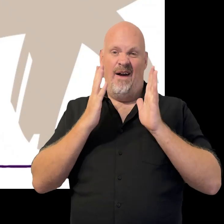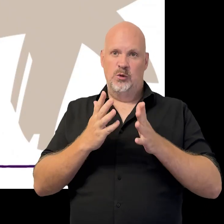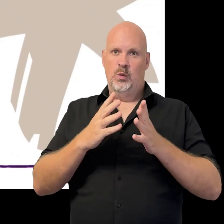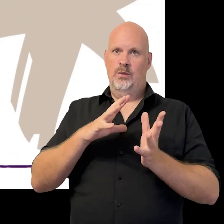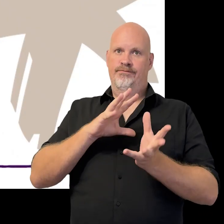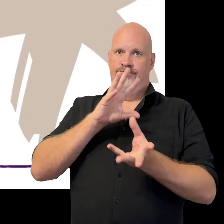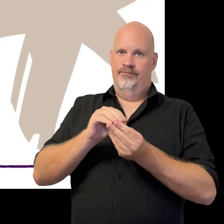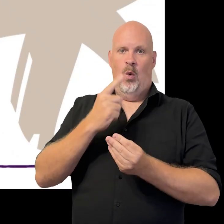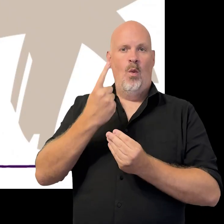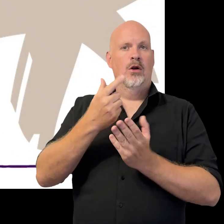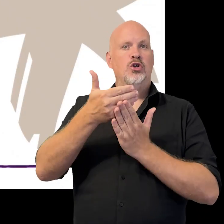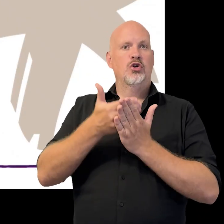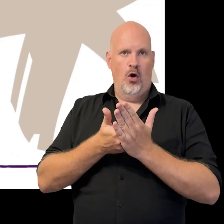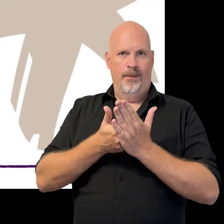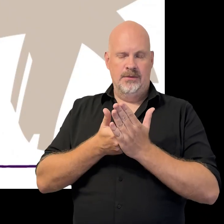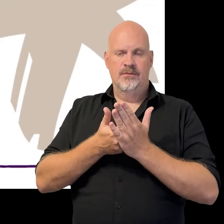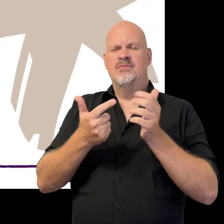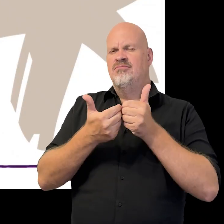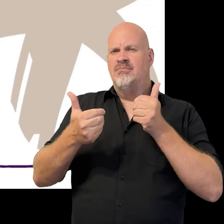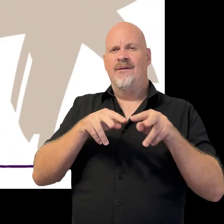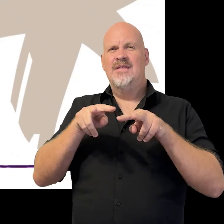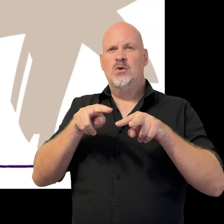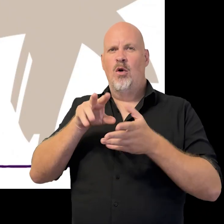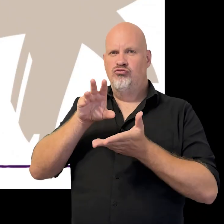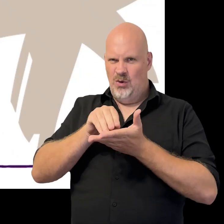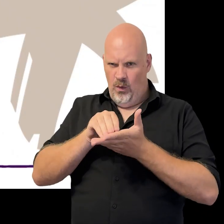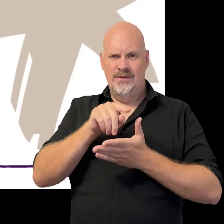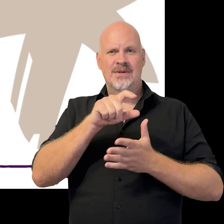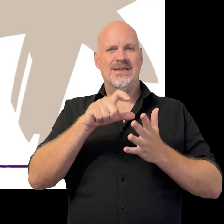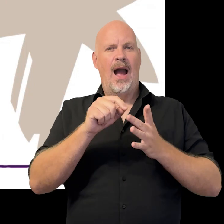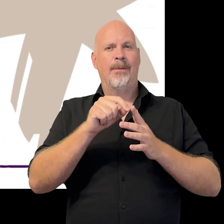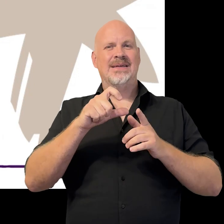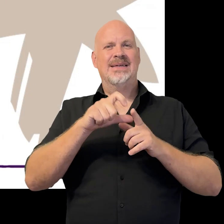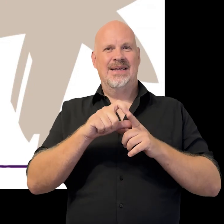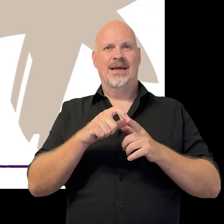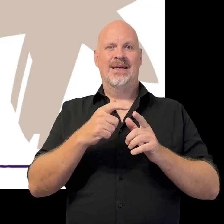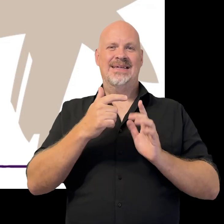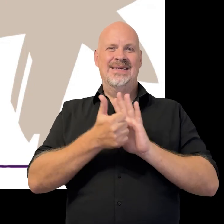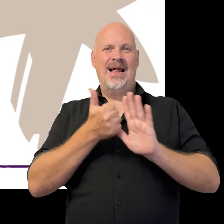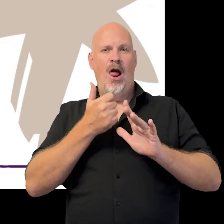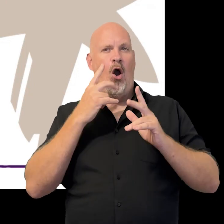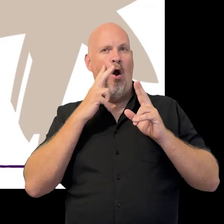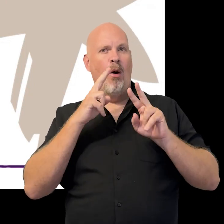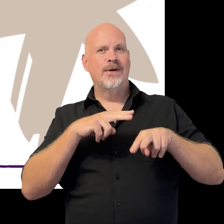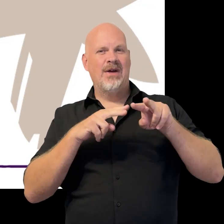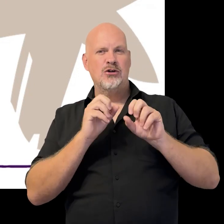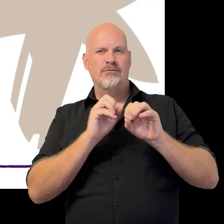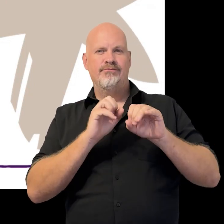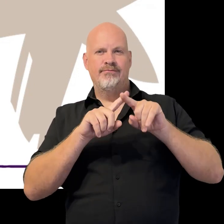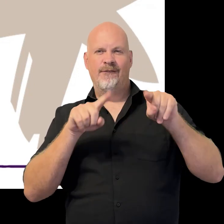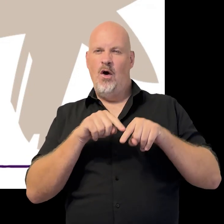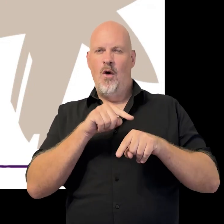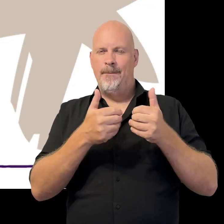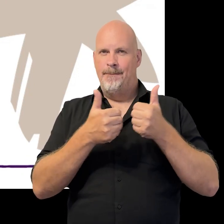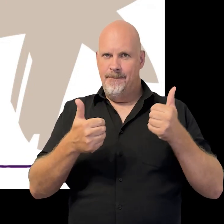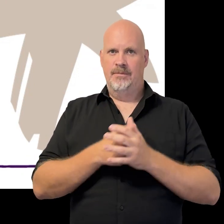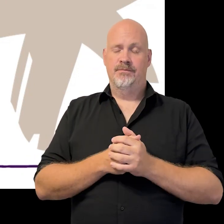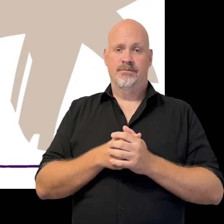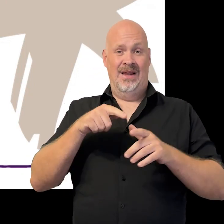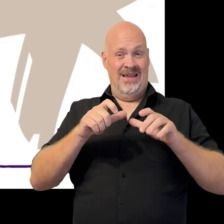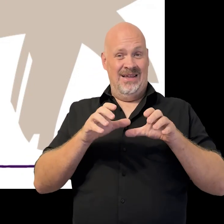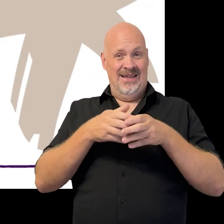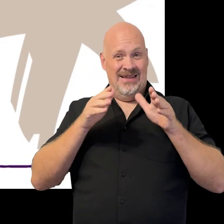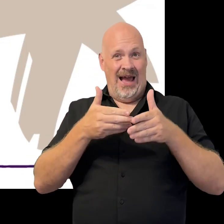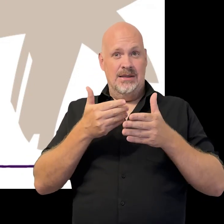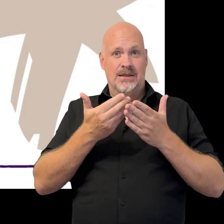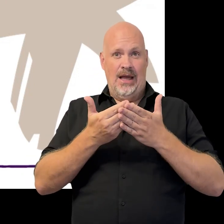so important that we're applying this as people professionals, because we're constantly making decisions, we're looking to